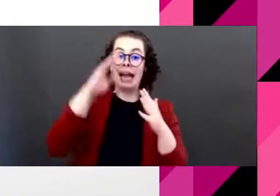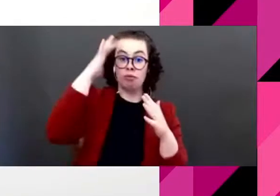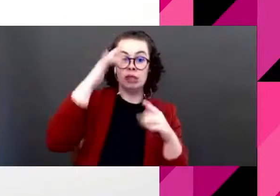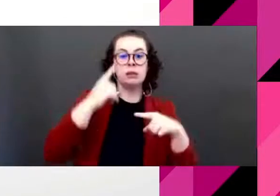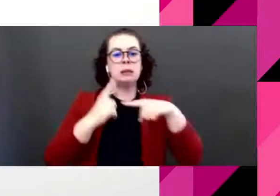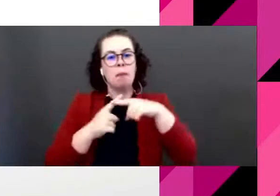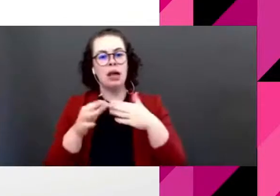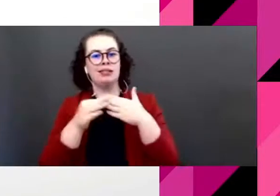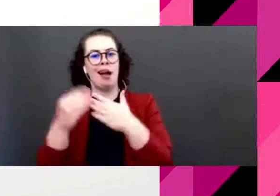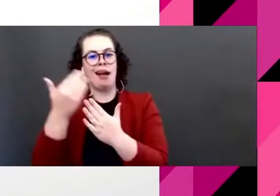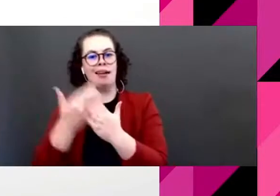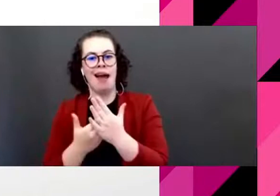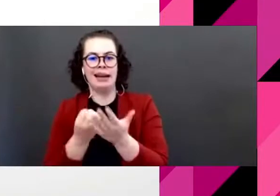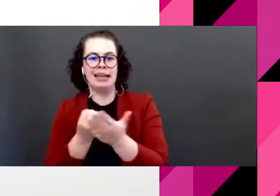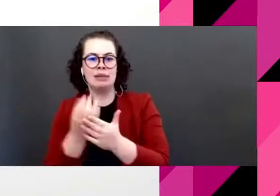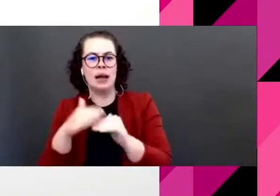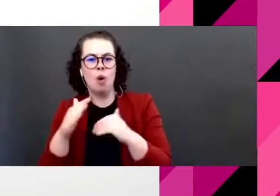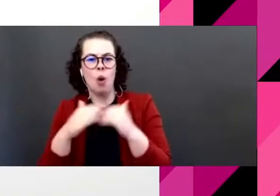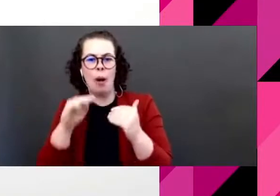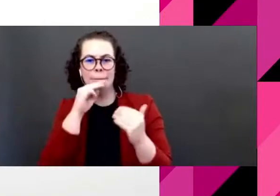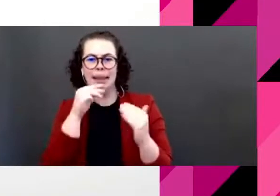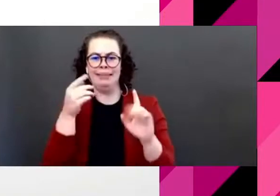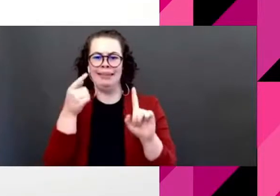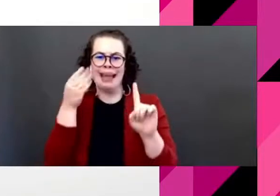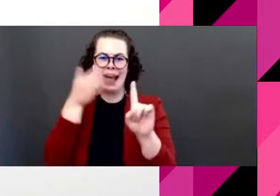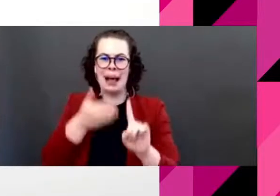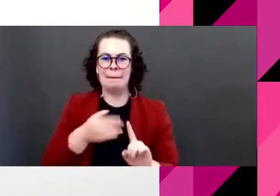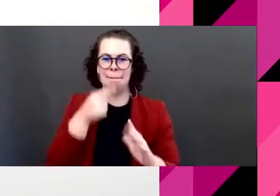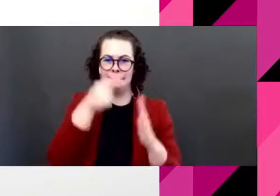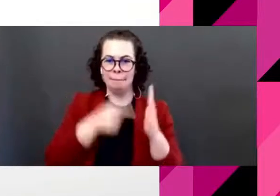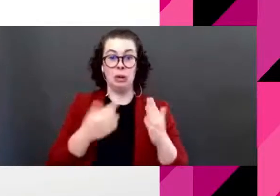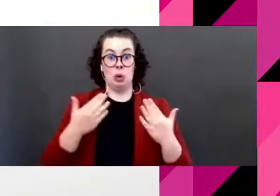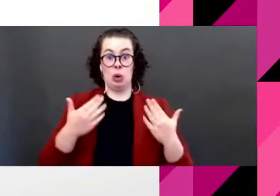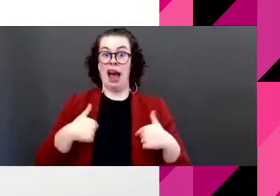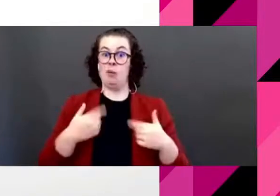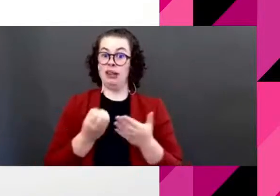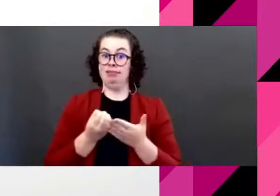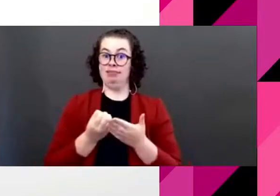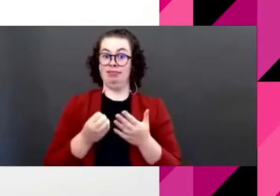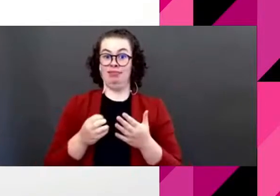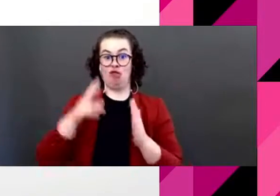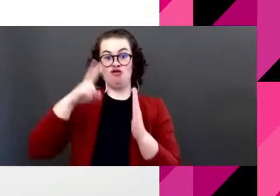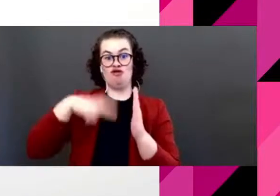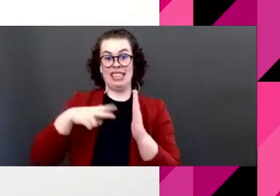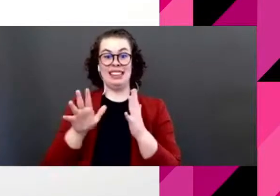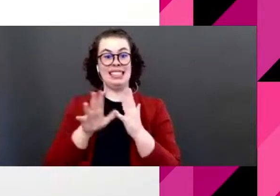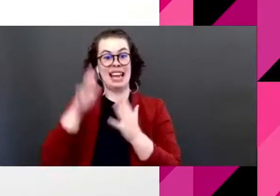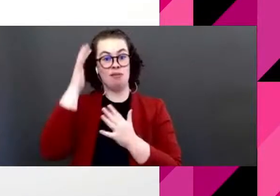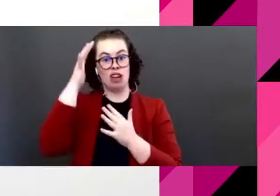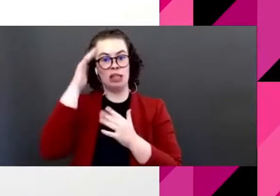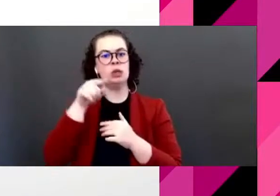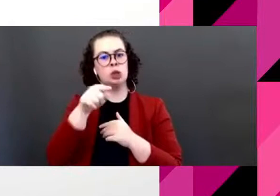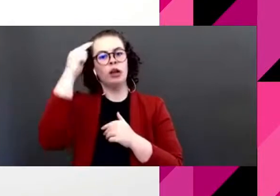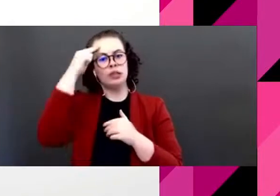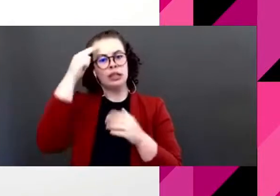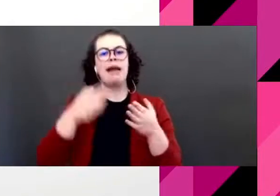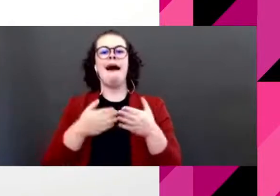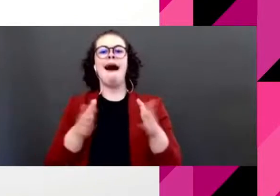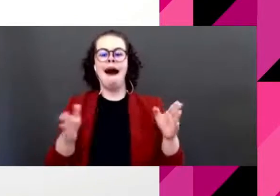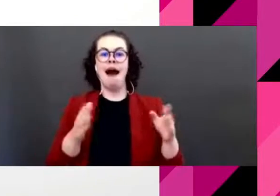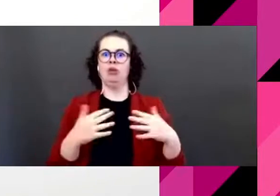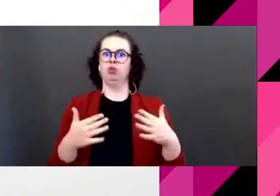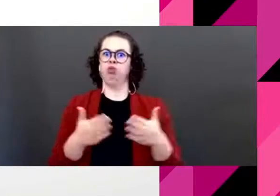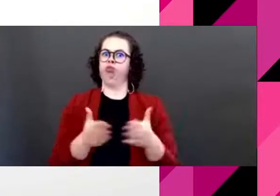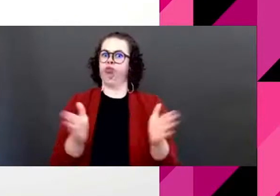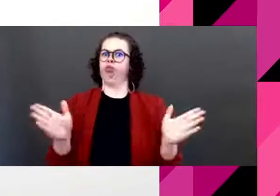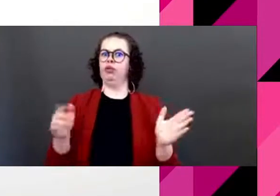just highlight and name and read to you the 10 principles so that you can see the scope of the